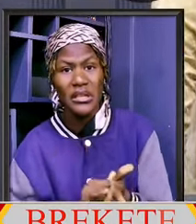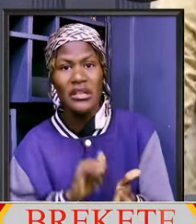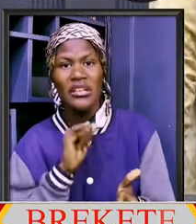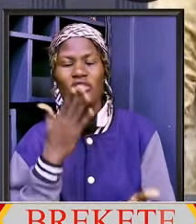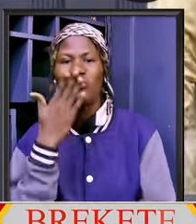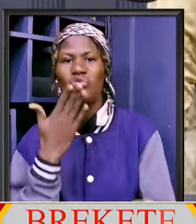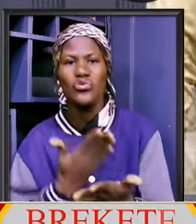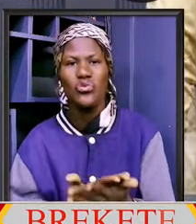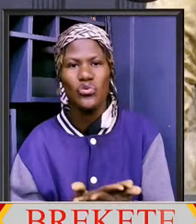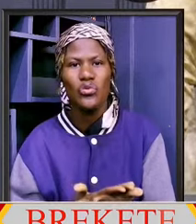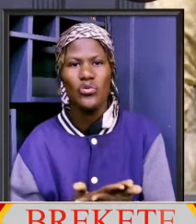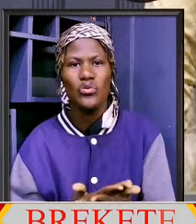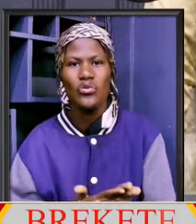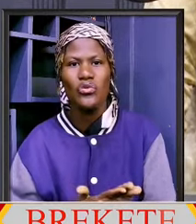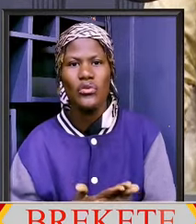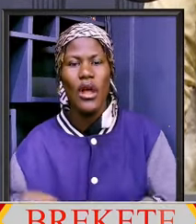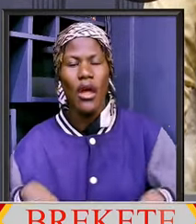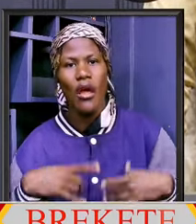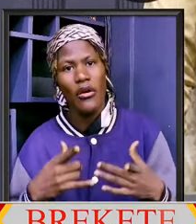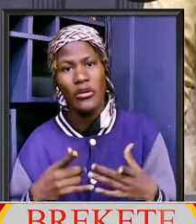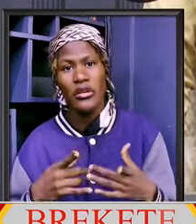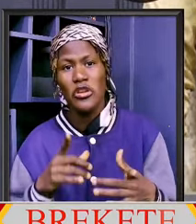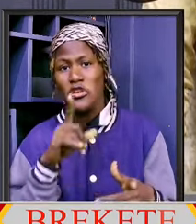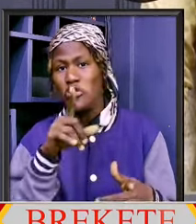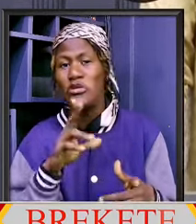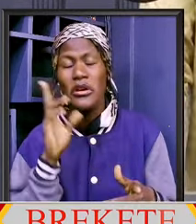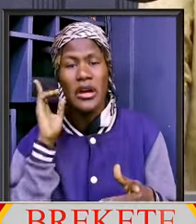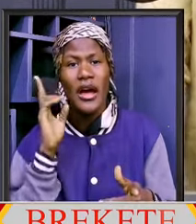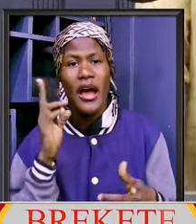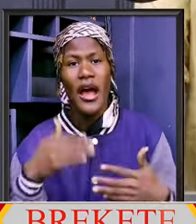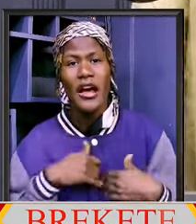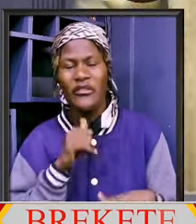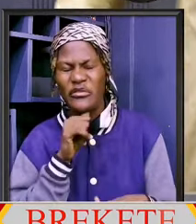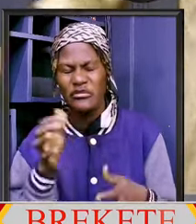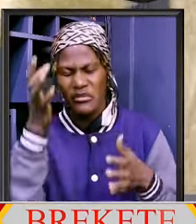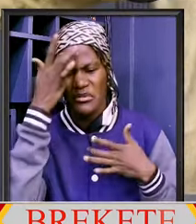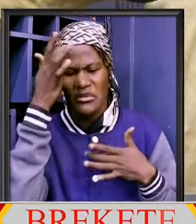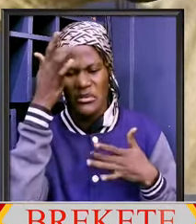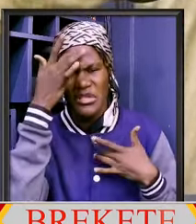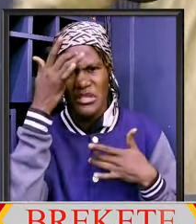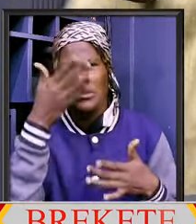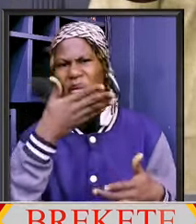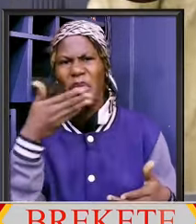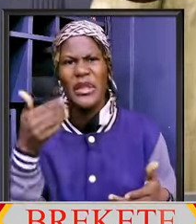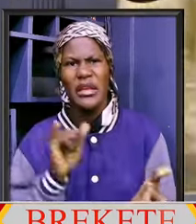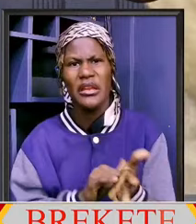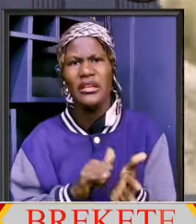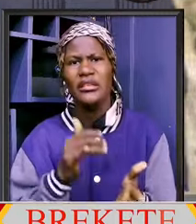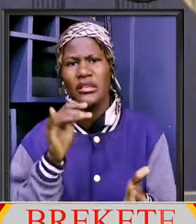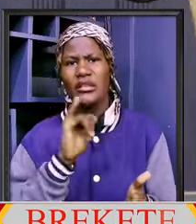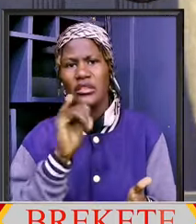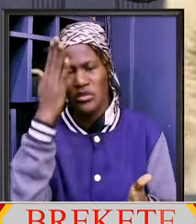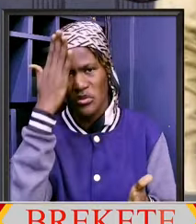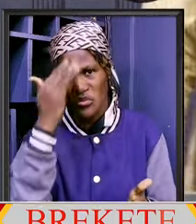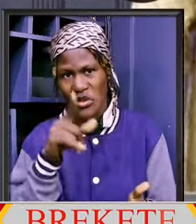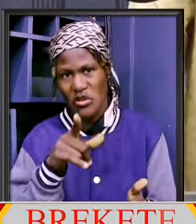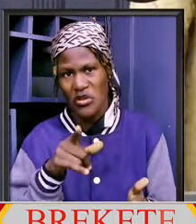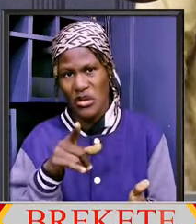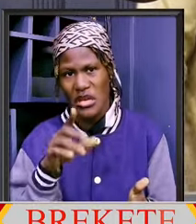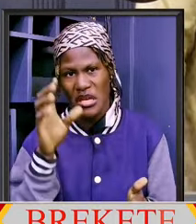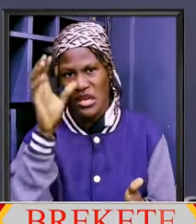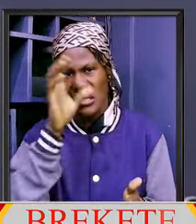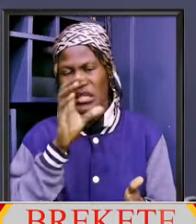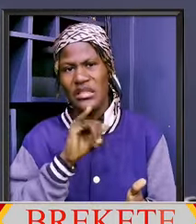You never seek better sickness, na him make you know they value good health. You wake up, you do like this, no ma. You work out like this, no